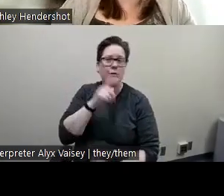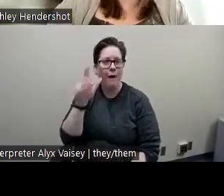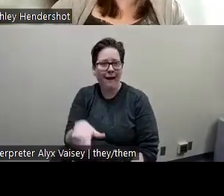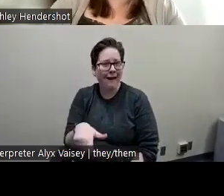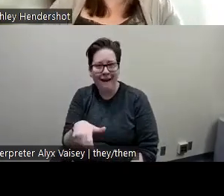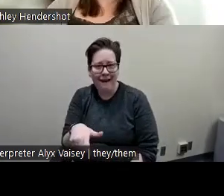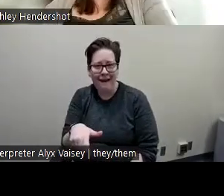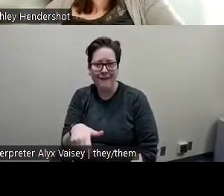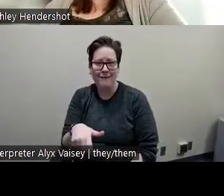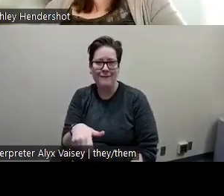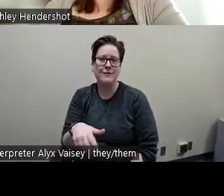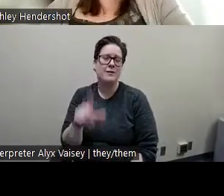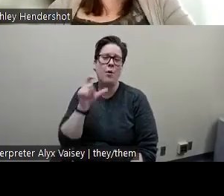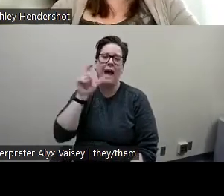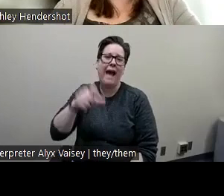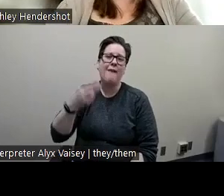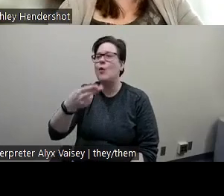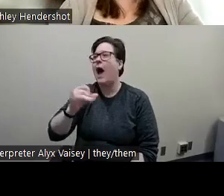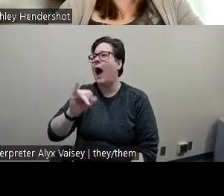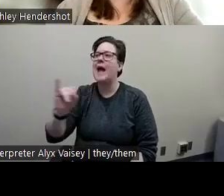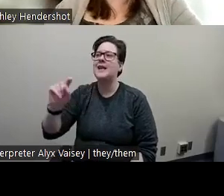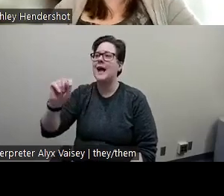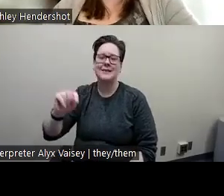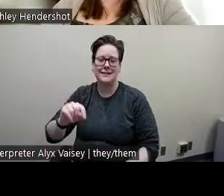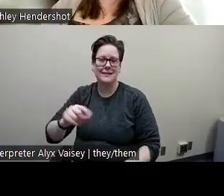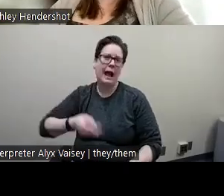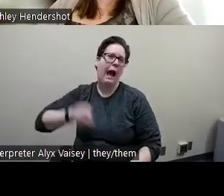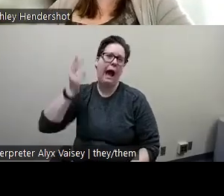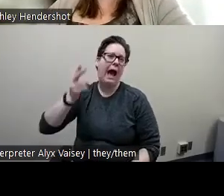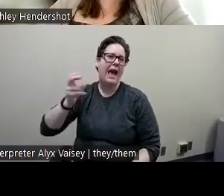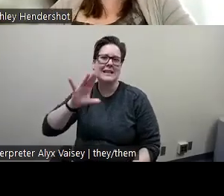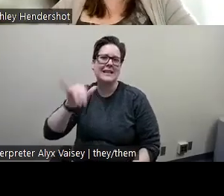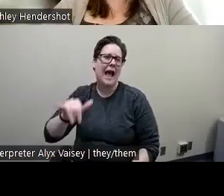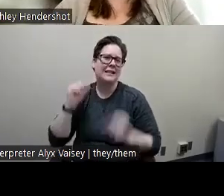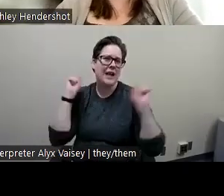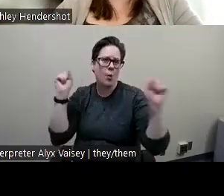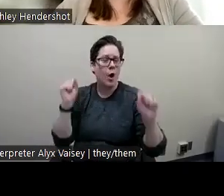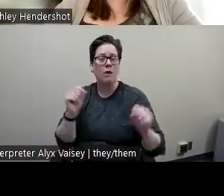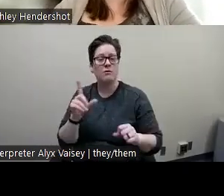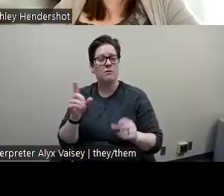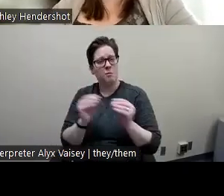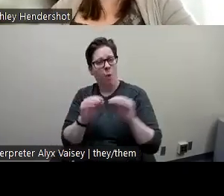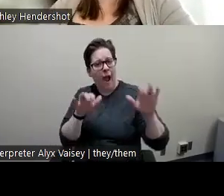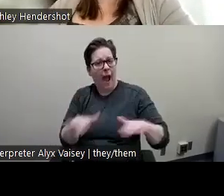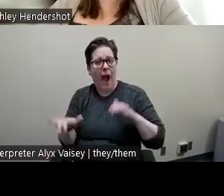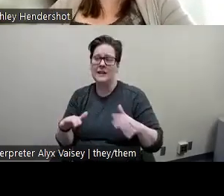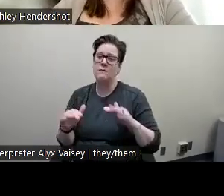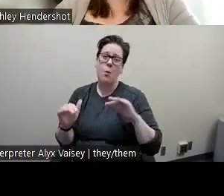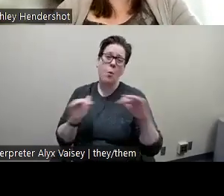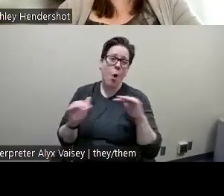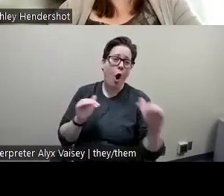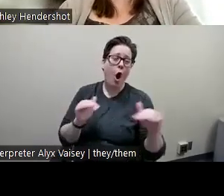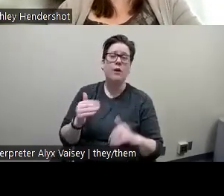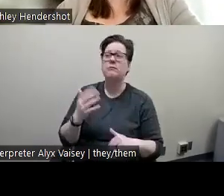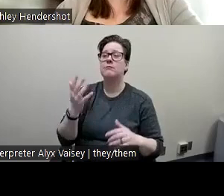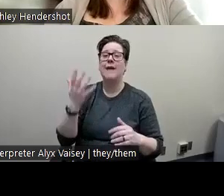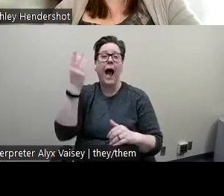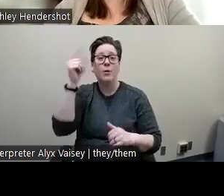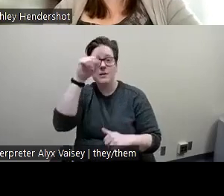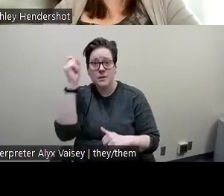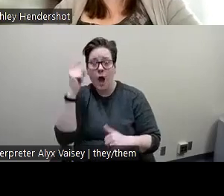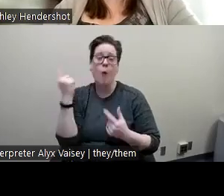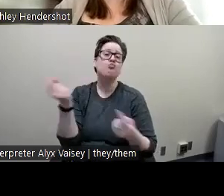doing HIIT workouts. Just being more active, walking, and just being more active outside during the summertime. Those are great ways